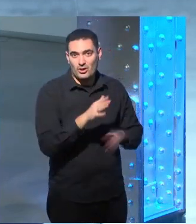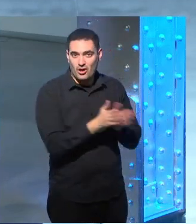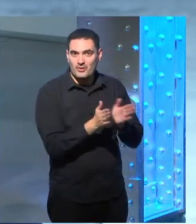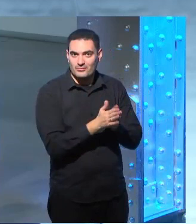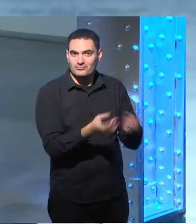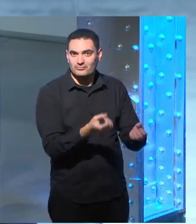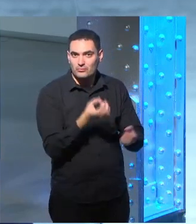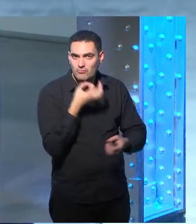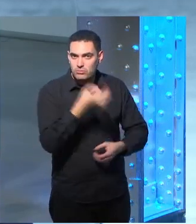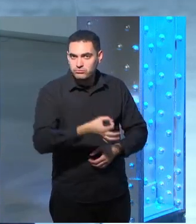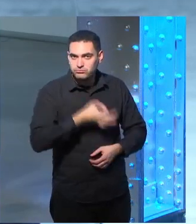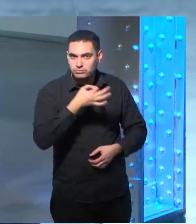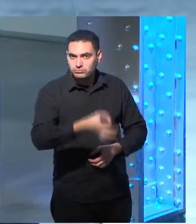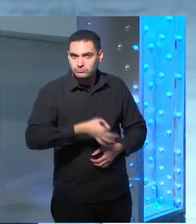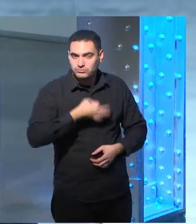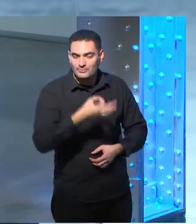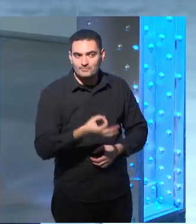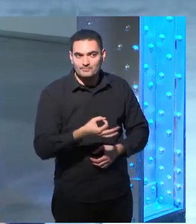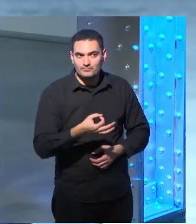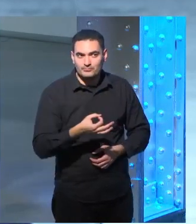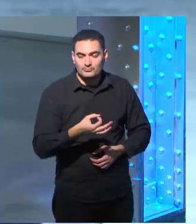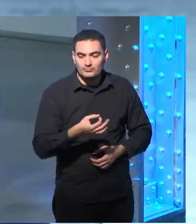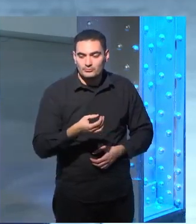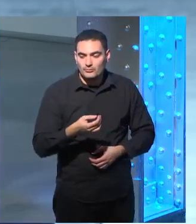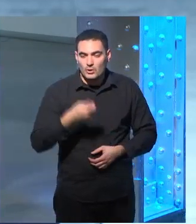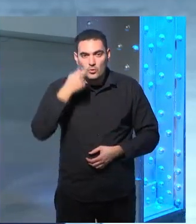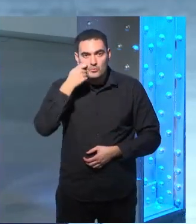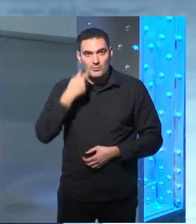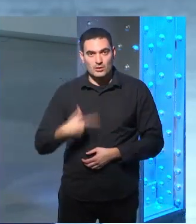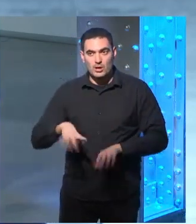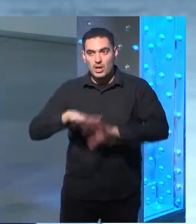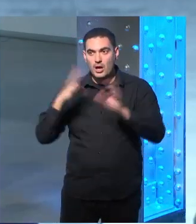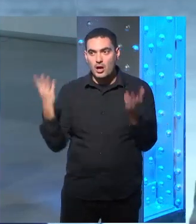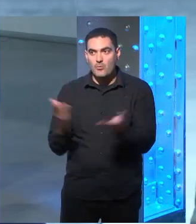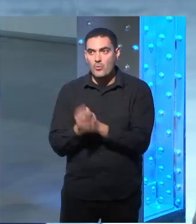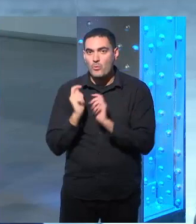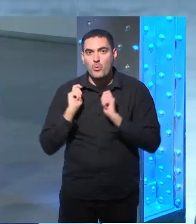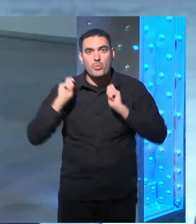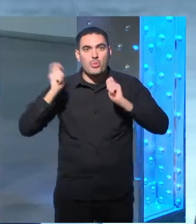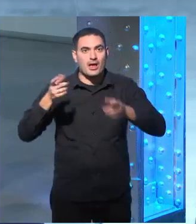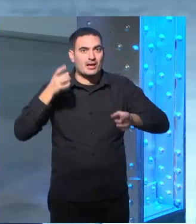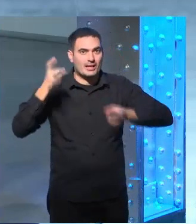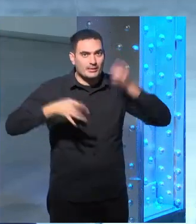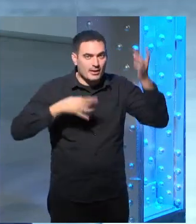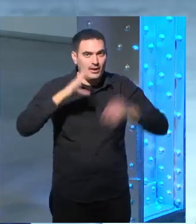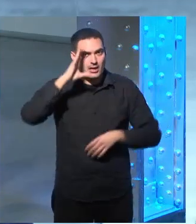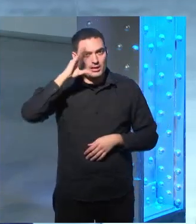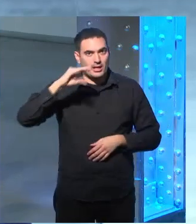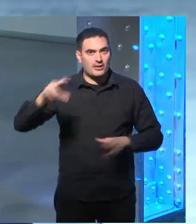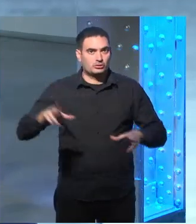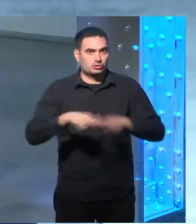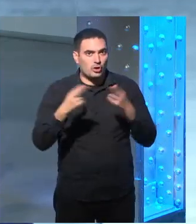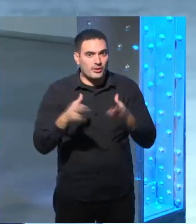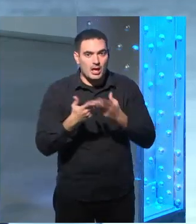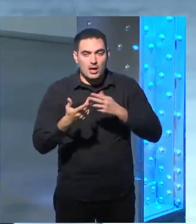agree fully with what Carl has just presented. What we build, what we contribute to the world as human beings is